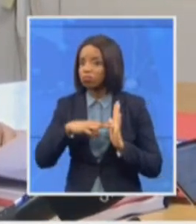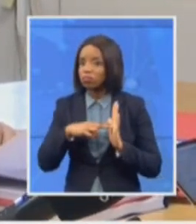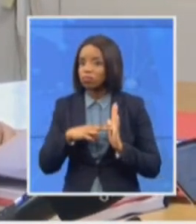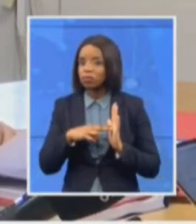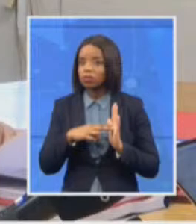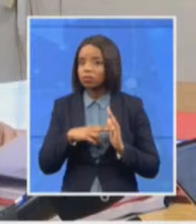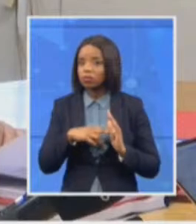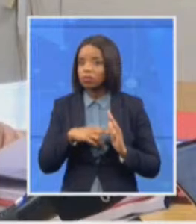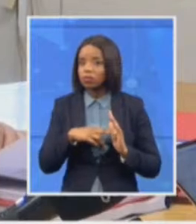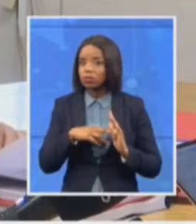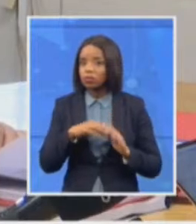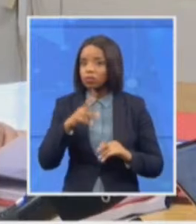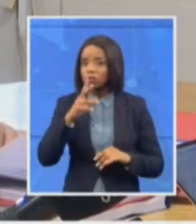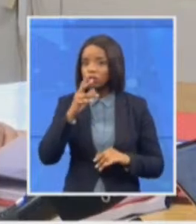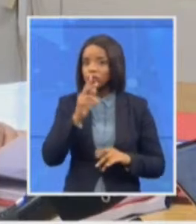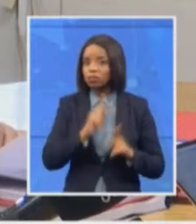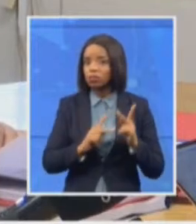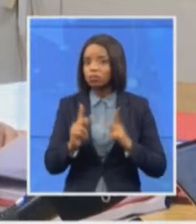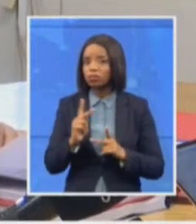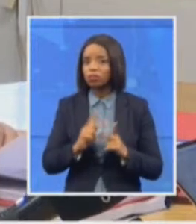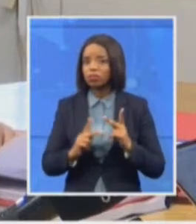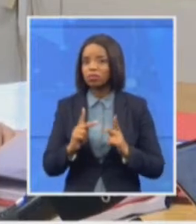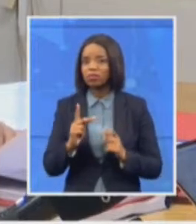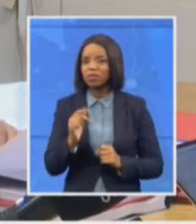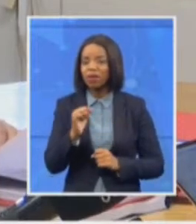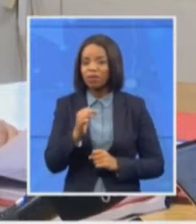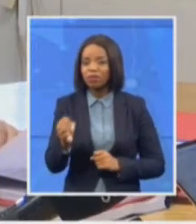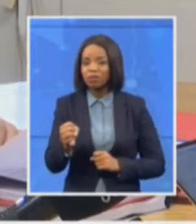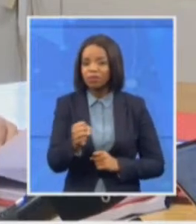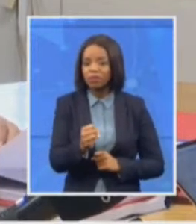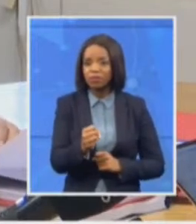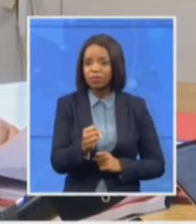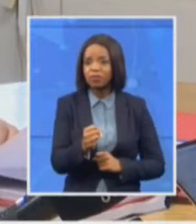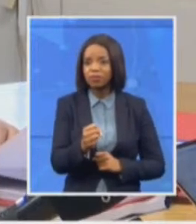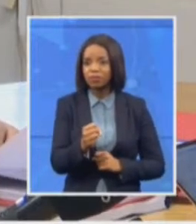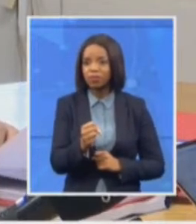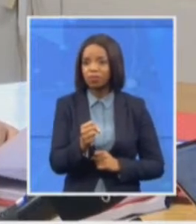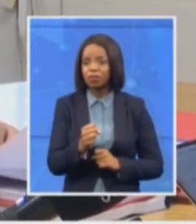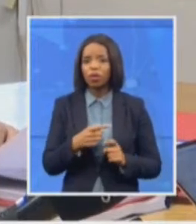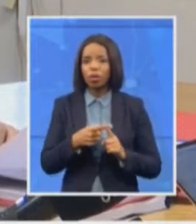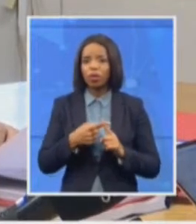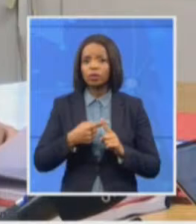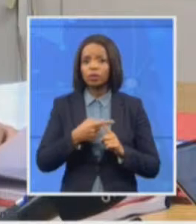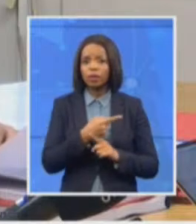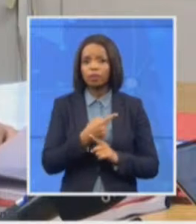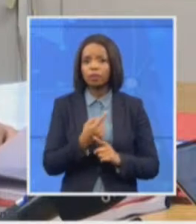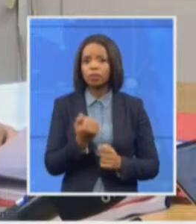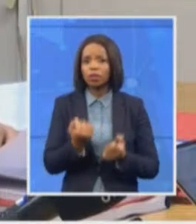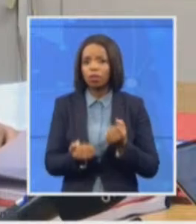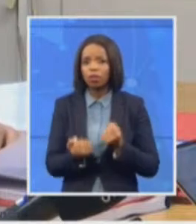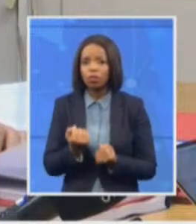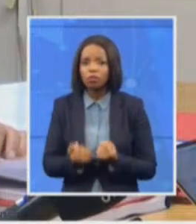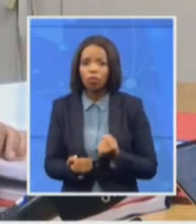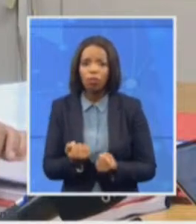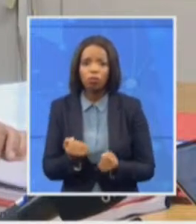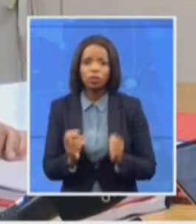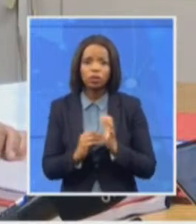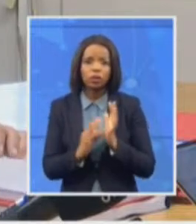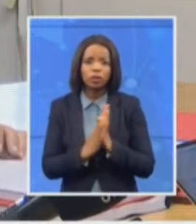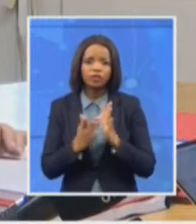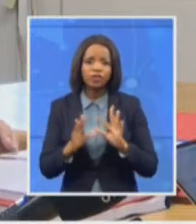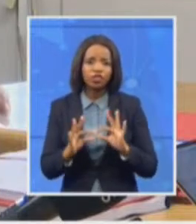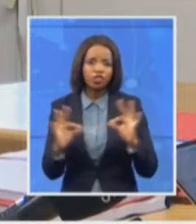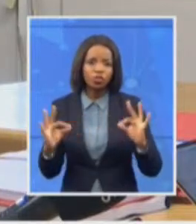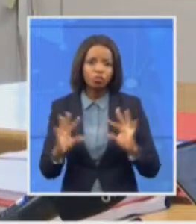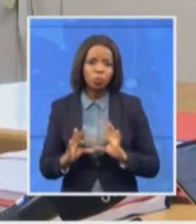court. The second one says that we expose them to damages, and the third charge,